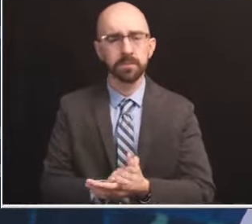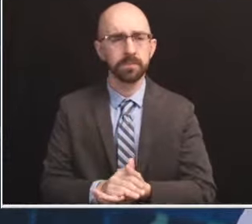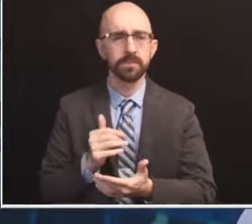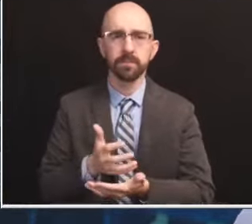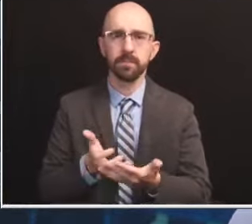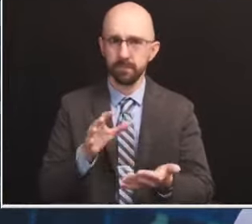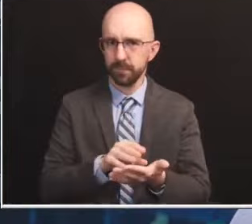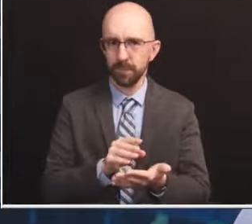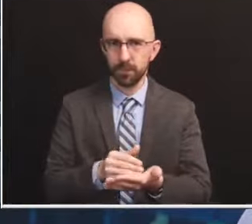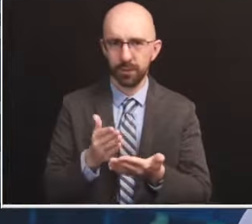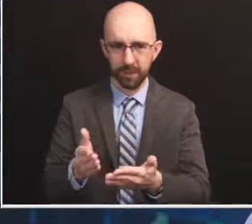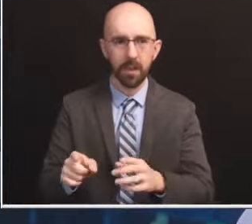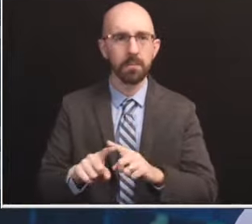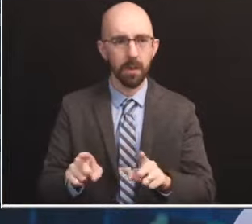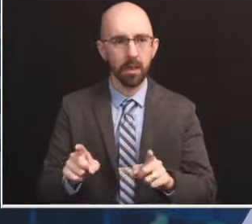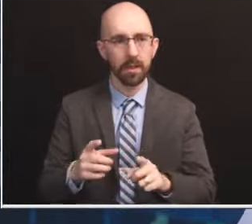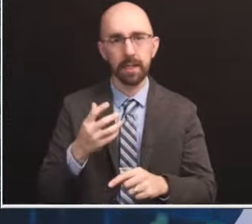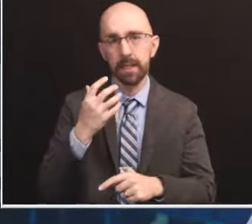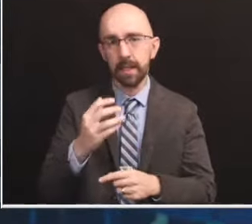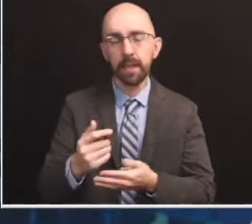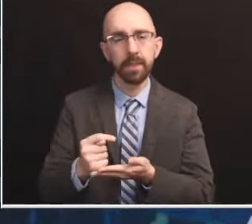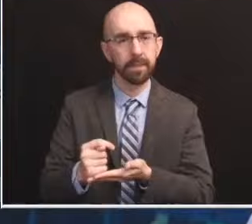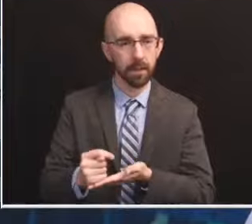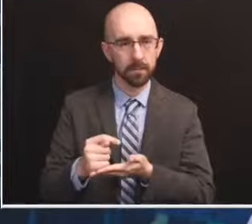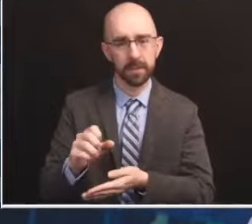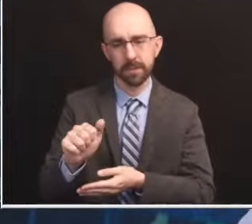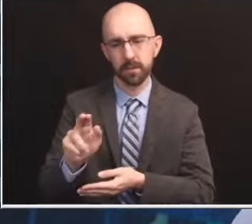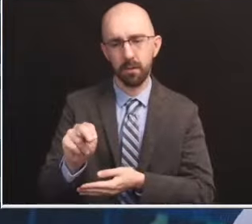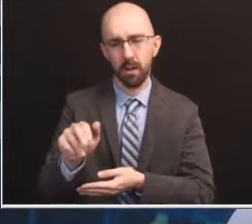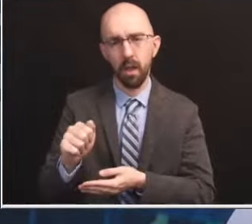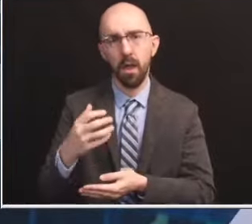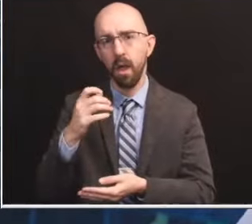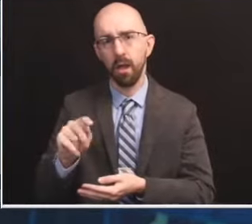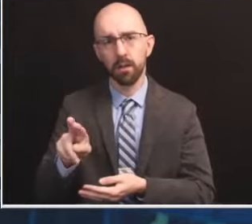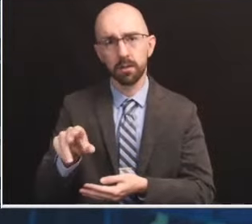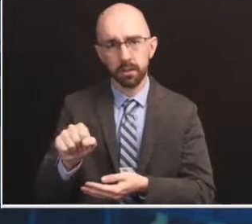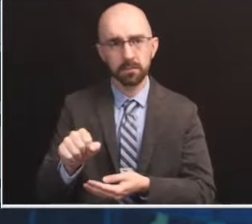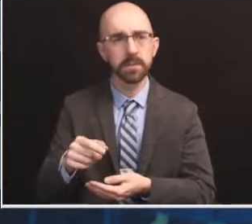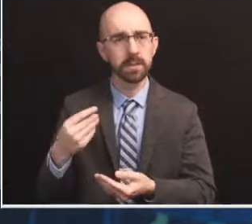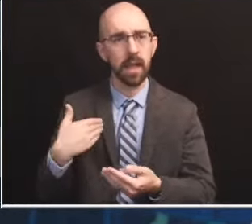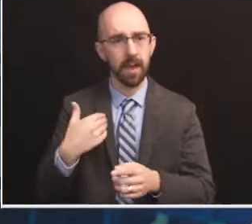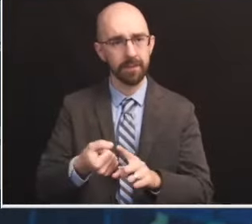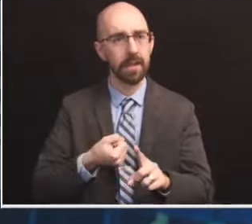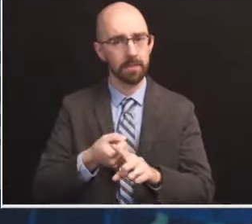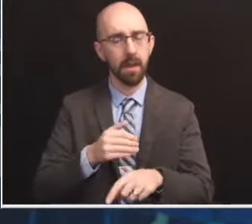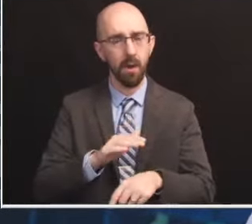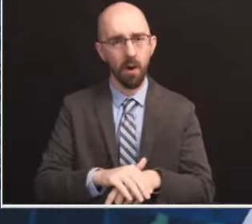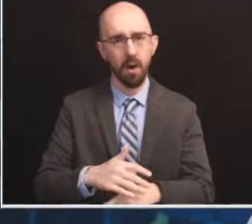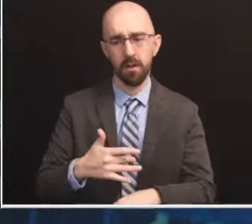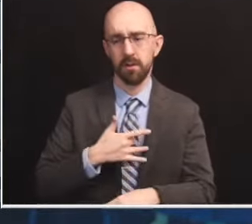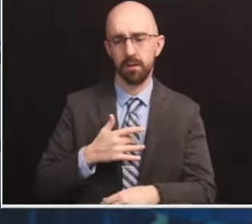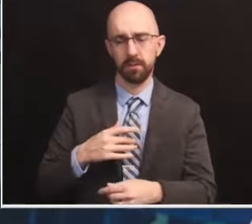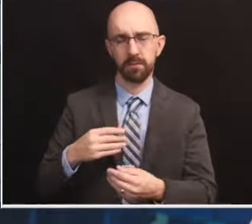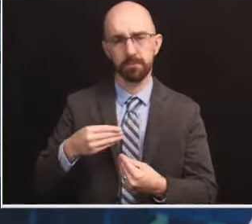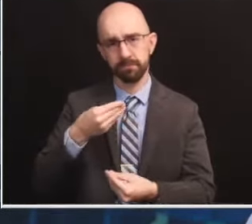but heat therapy, sauna, hot tubs have an impact on the vascular system. Dr. Townley was just mentioning that. So